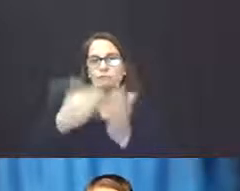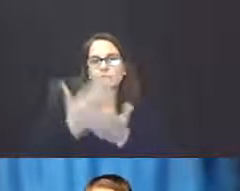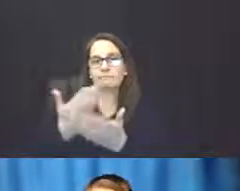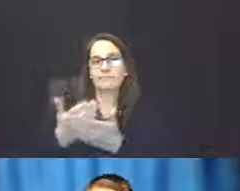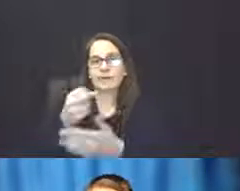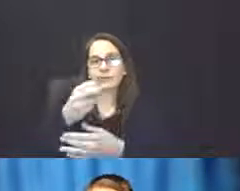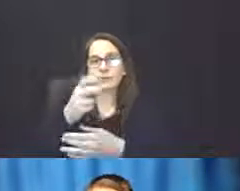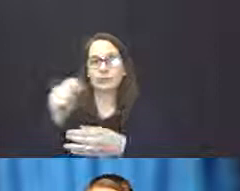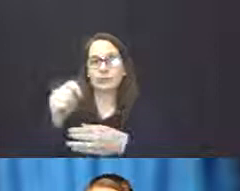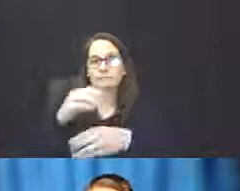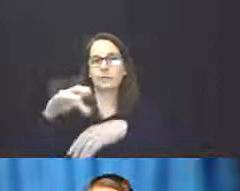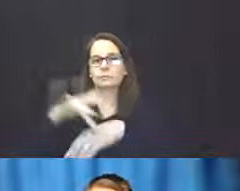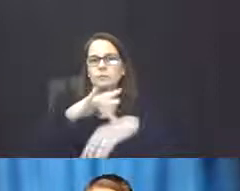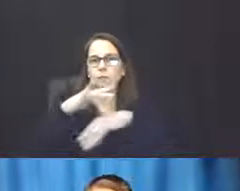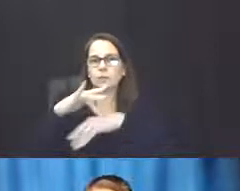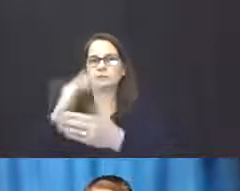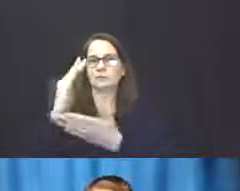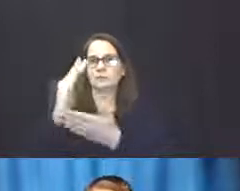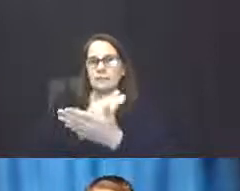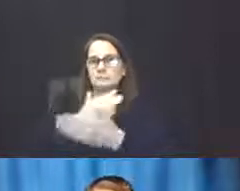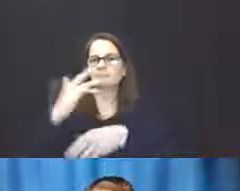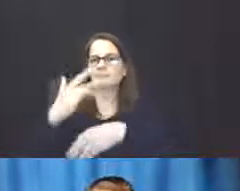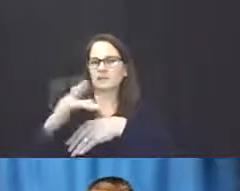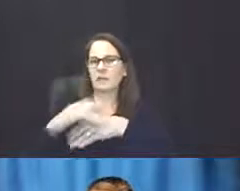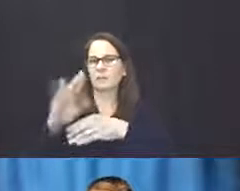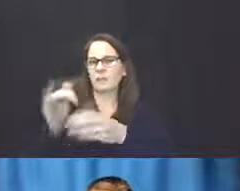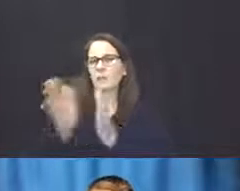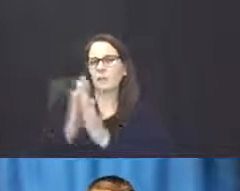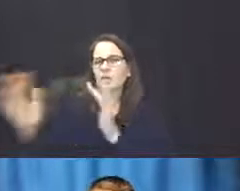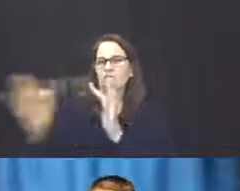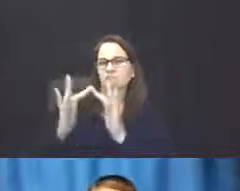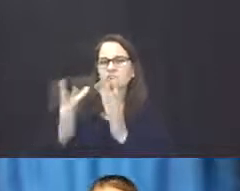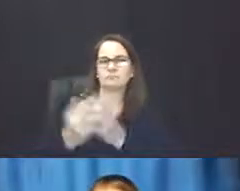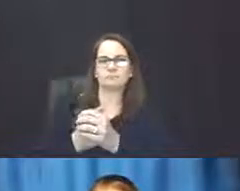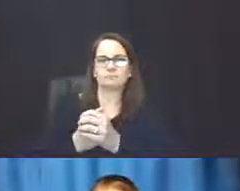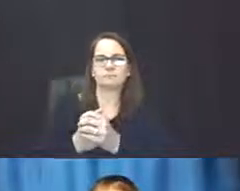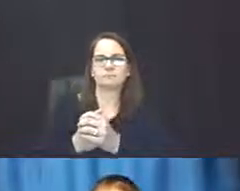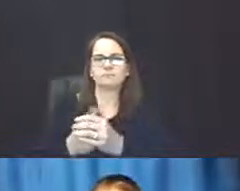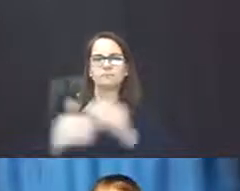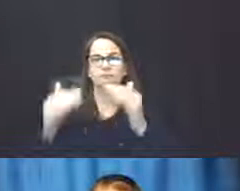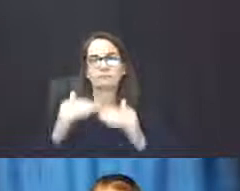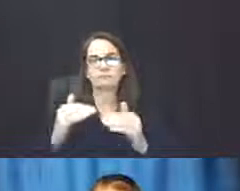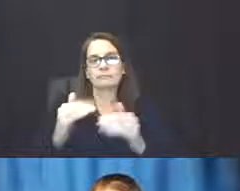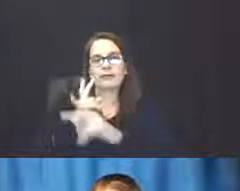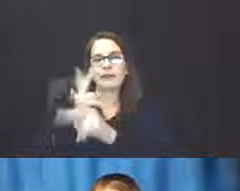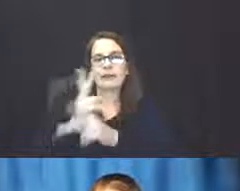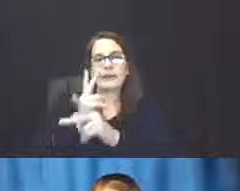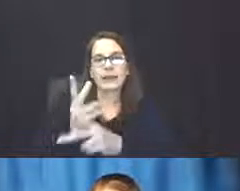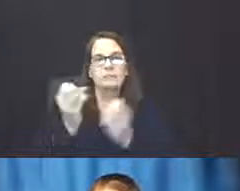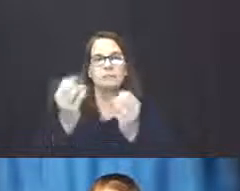Any research, articles, fact sheets, resource lists that could be available on request.